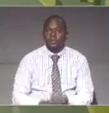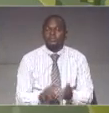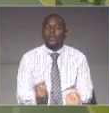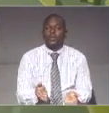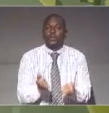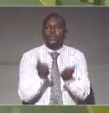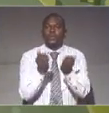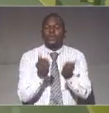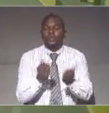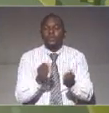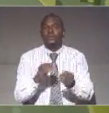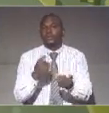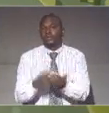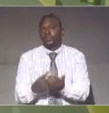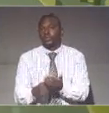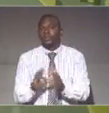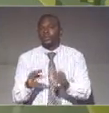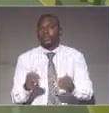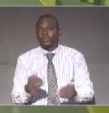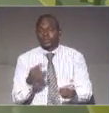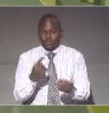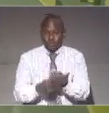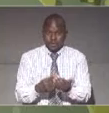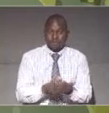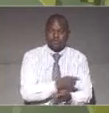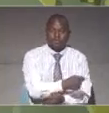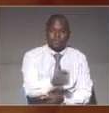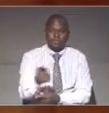momentum in promoting Uganda to Ugandans.